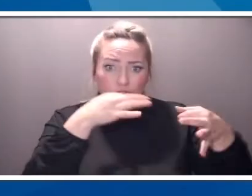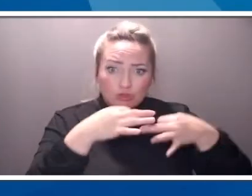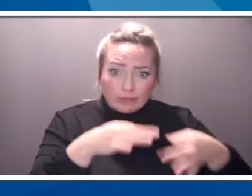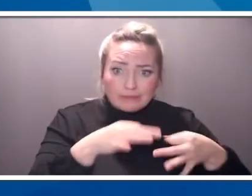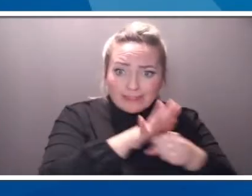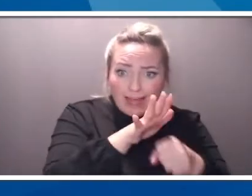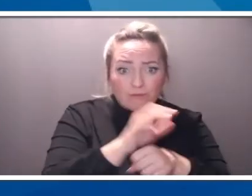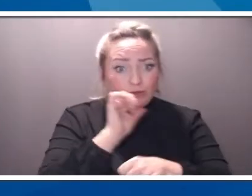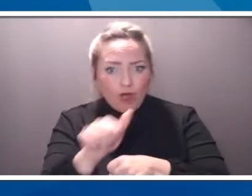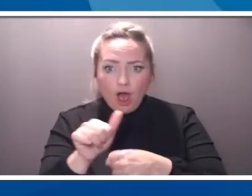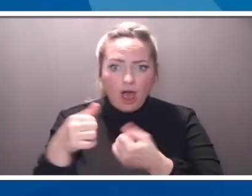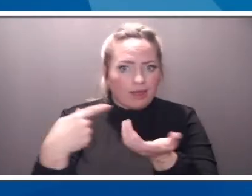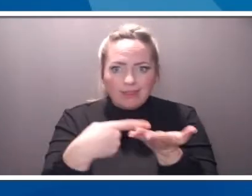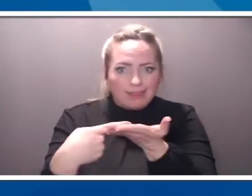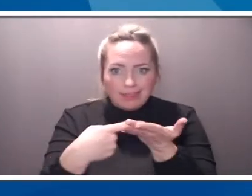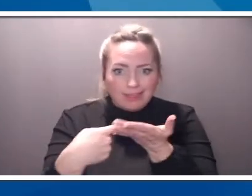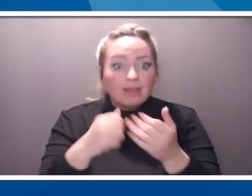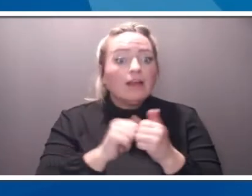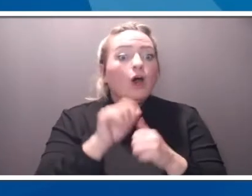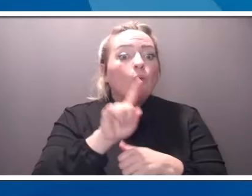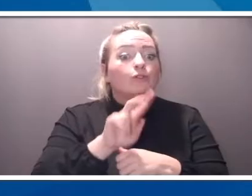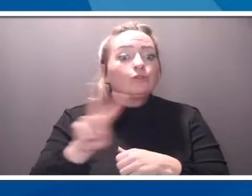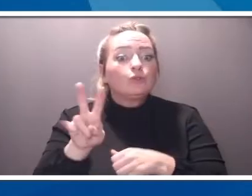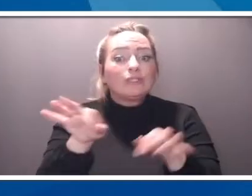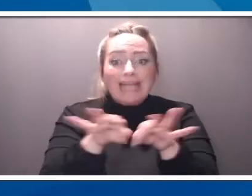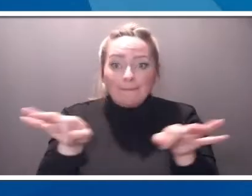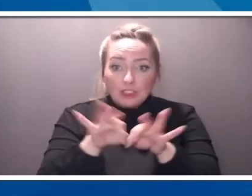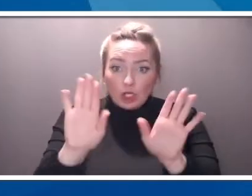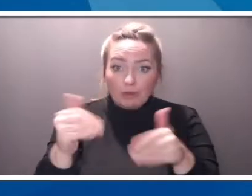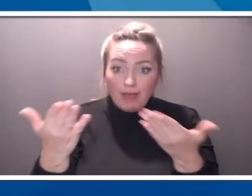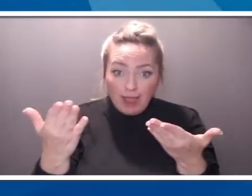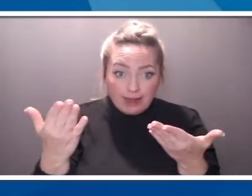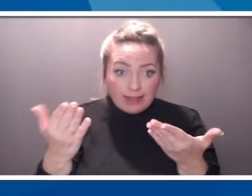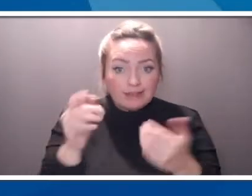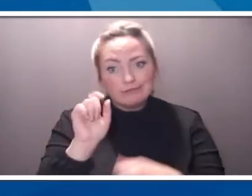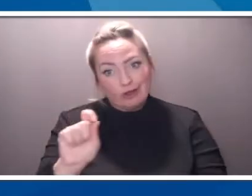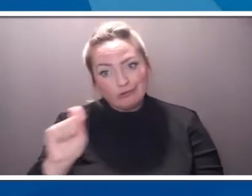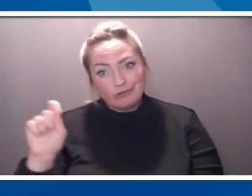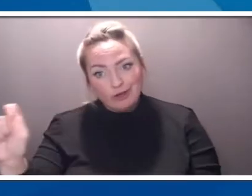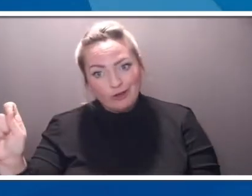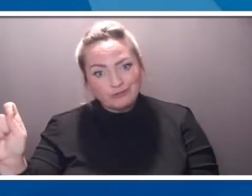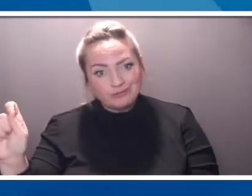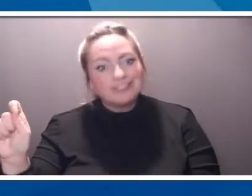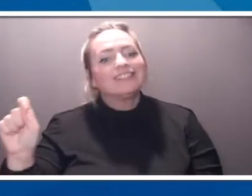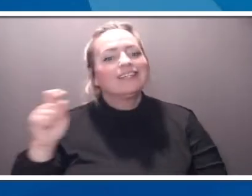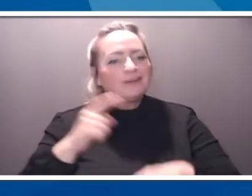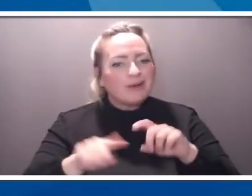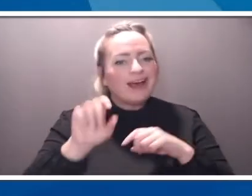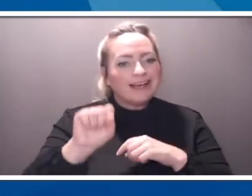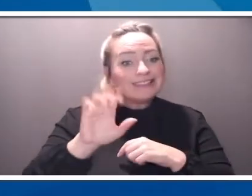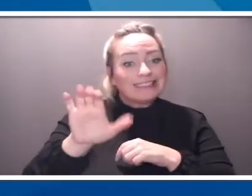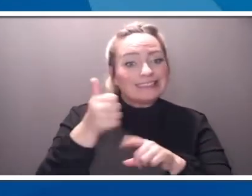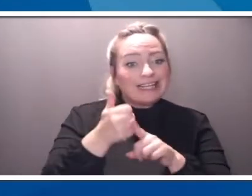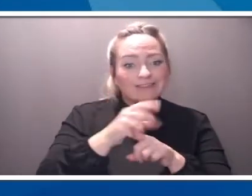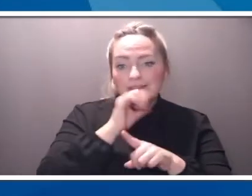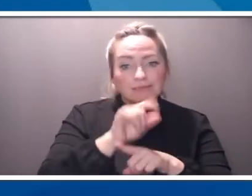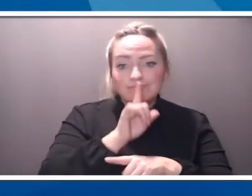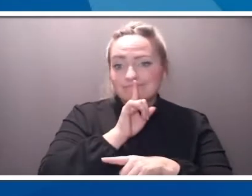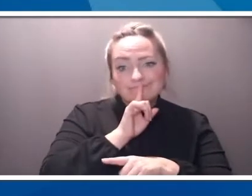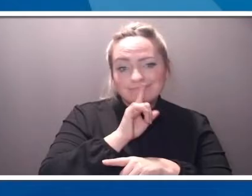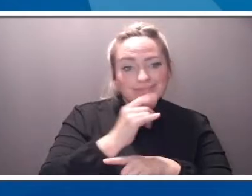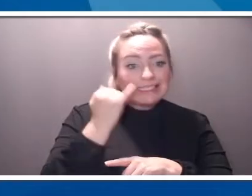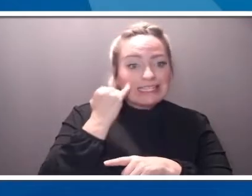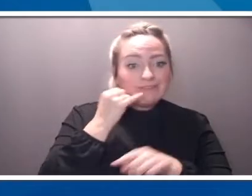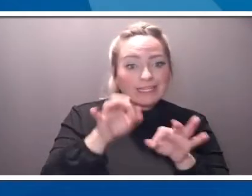whether that's descriptive enough or not. 122, captions are provided, ... But the